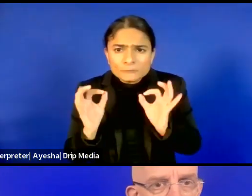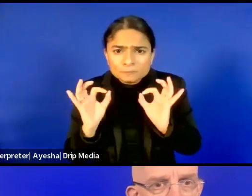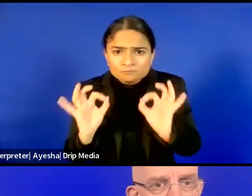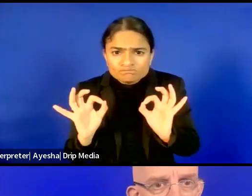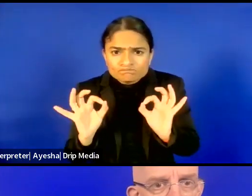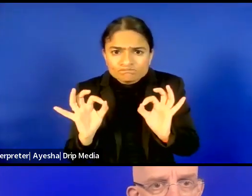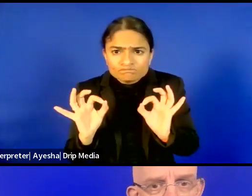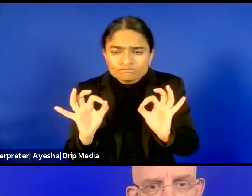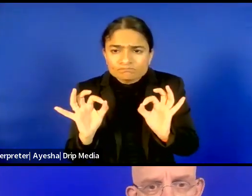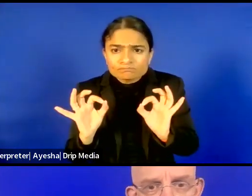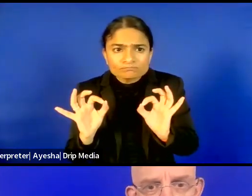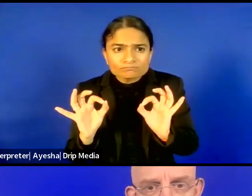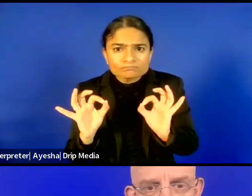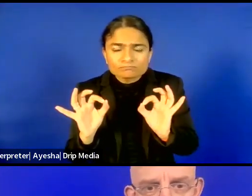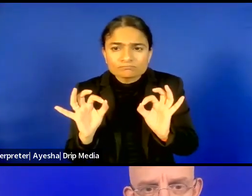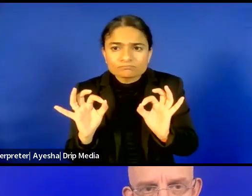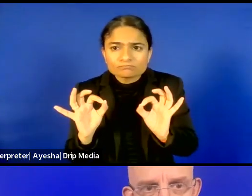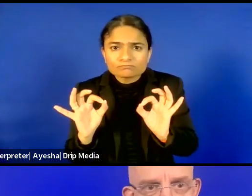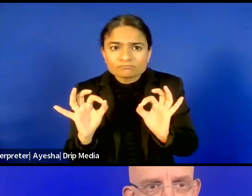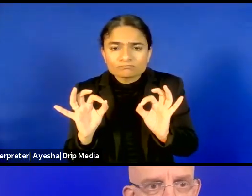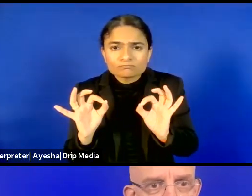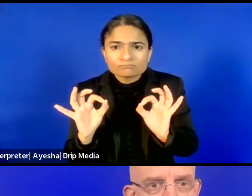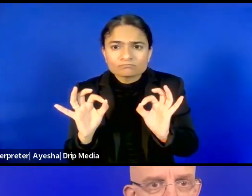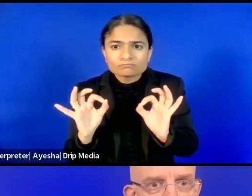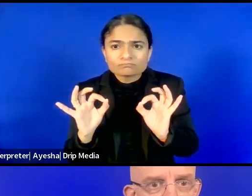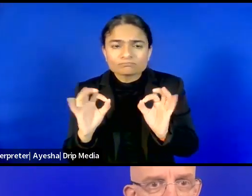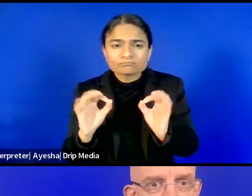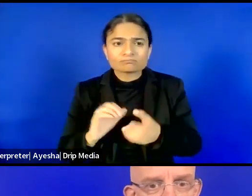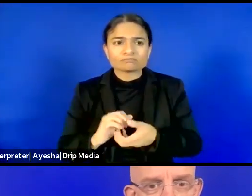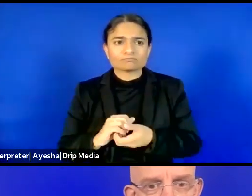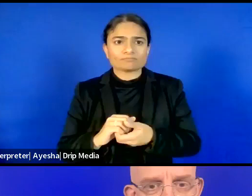I'd love to pass the floor over to you.